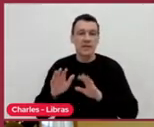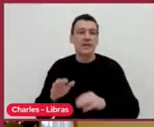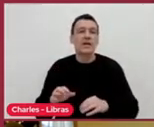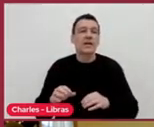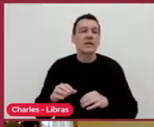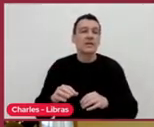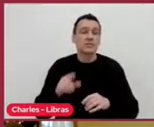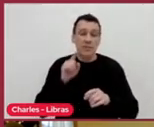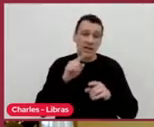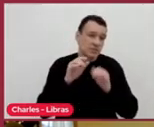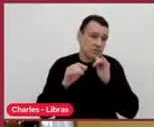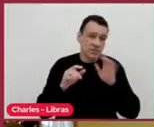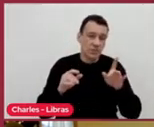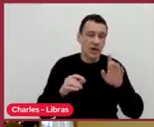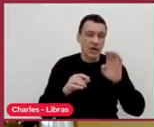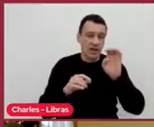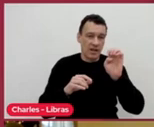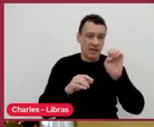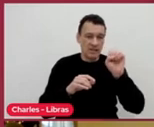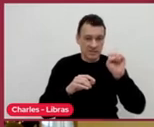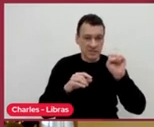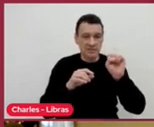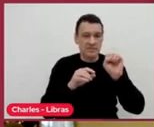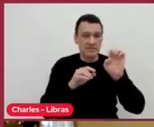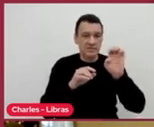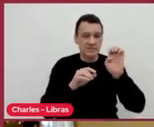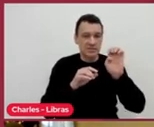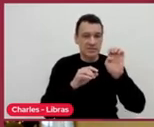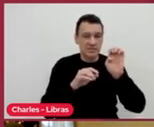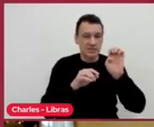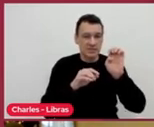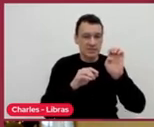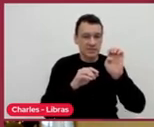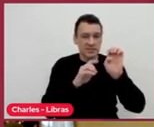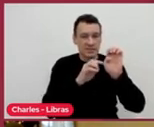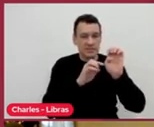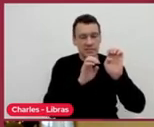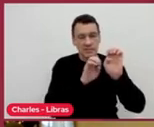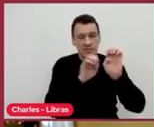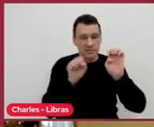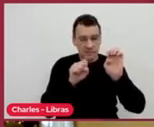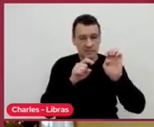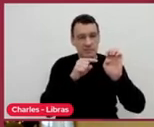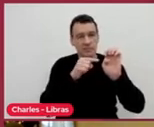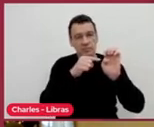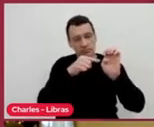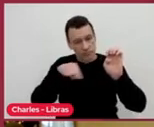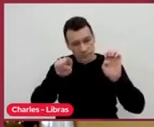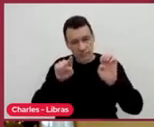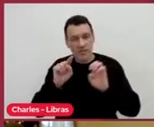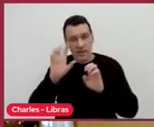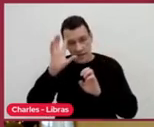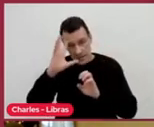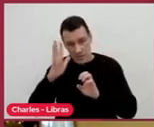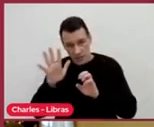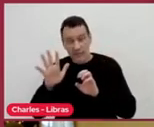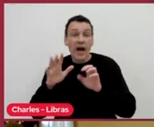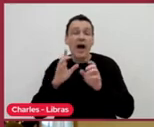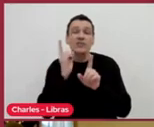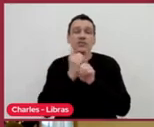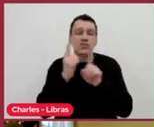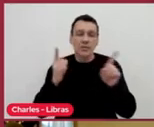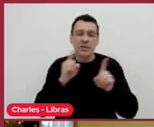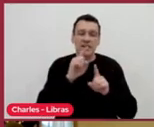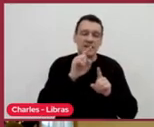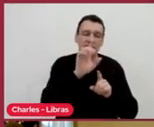it's a batch resolver, it will wrap into an array. So now I have ZG0,